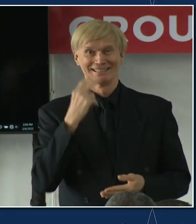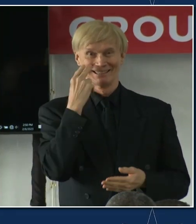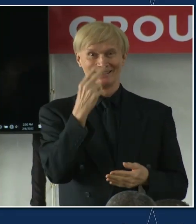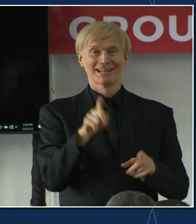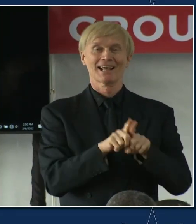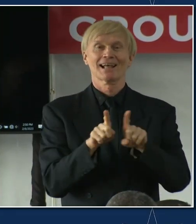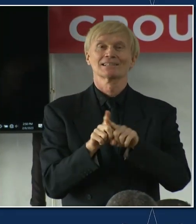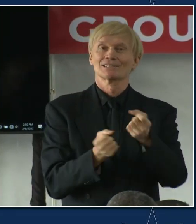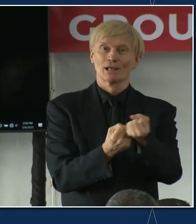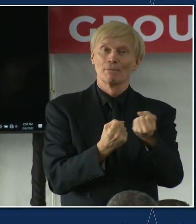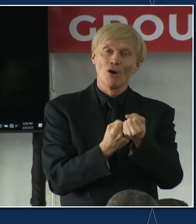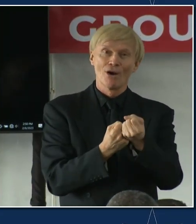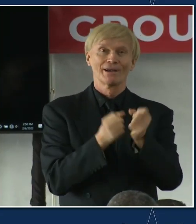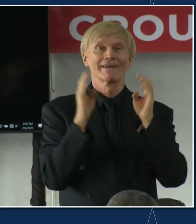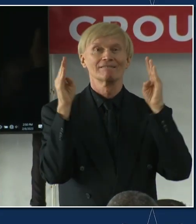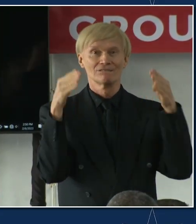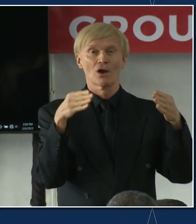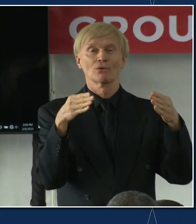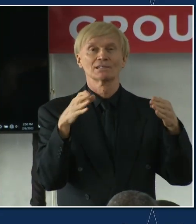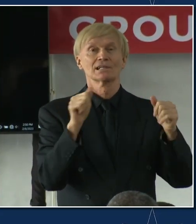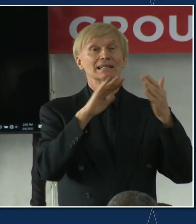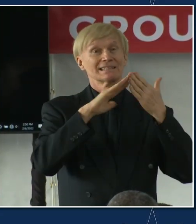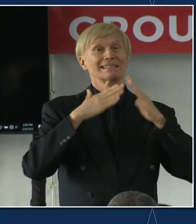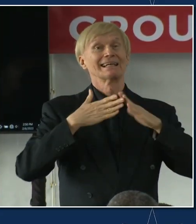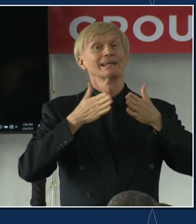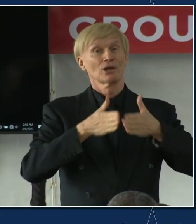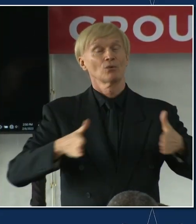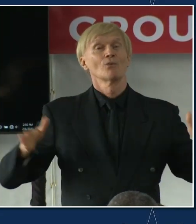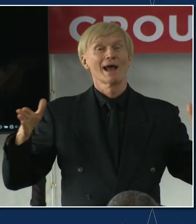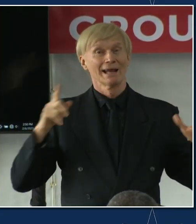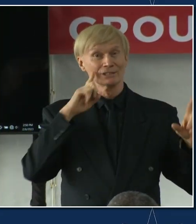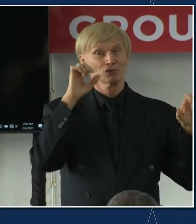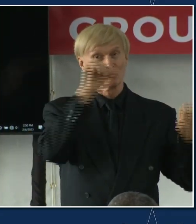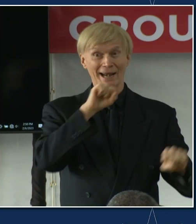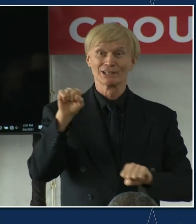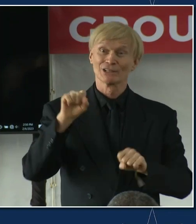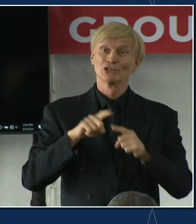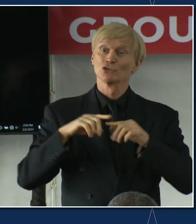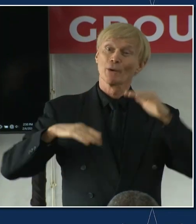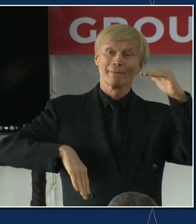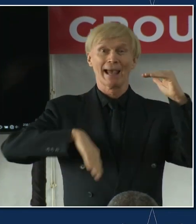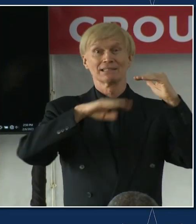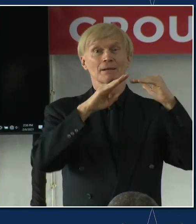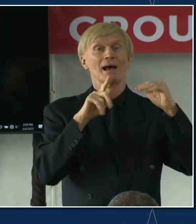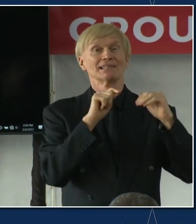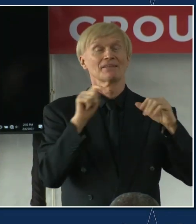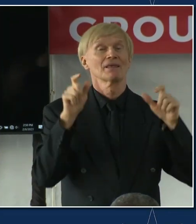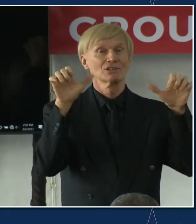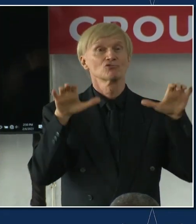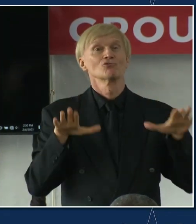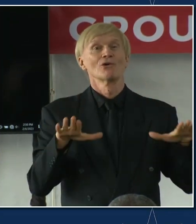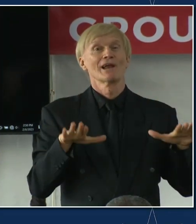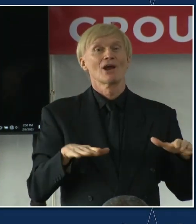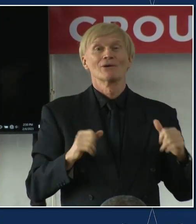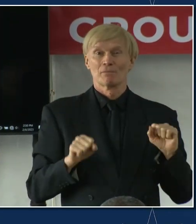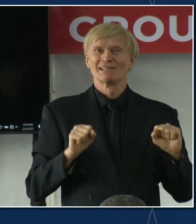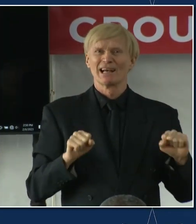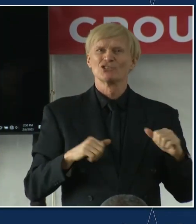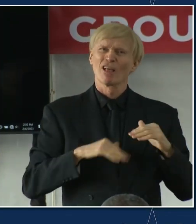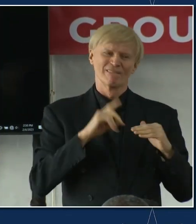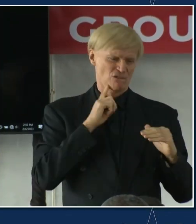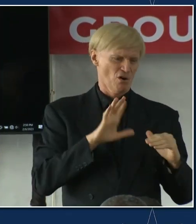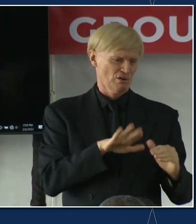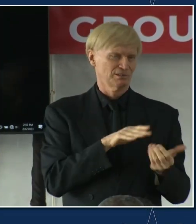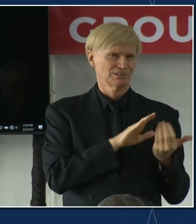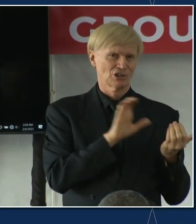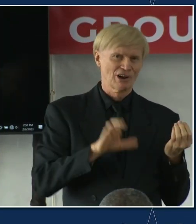and focusing a citywide strategy to maximize the extraordinary potential of Chicago's talent,